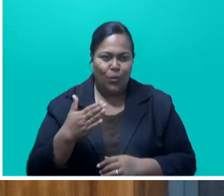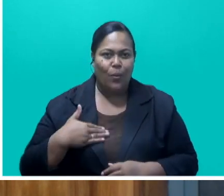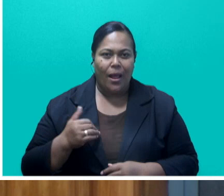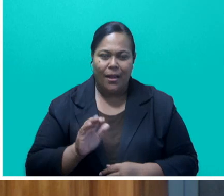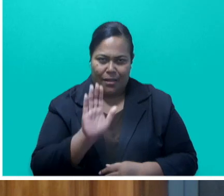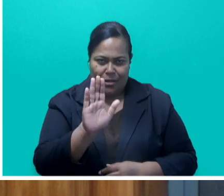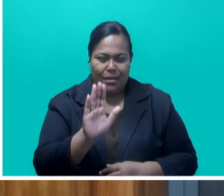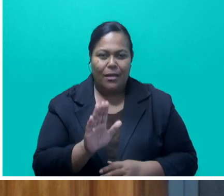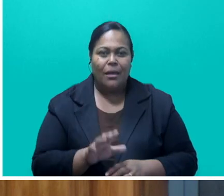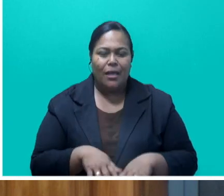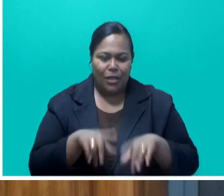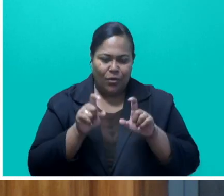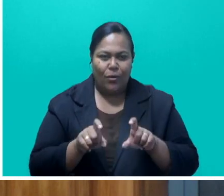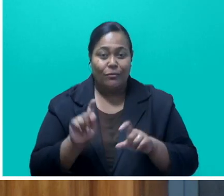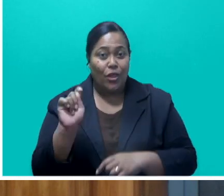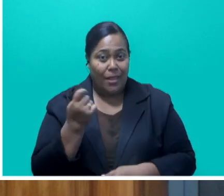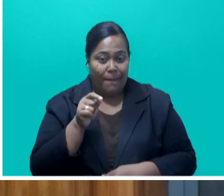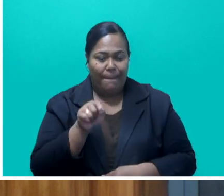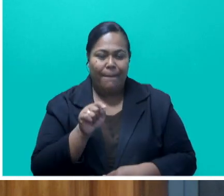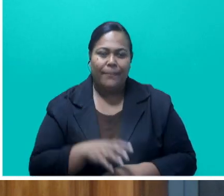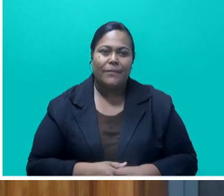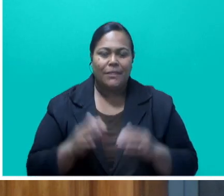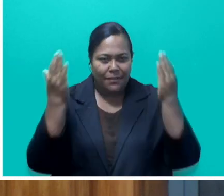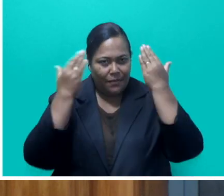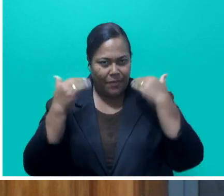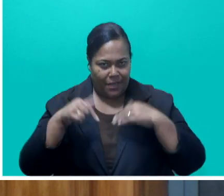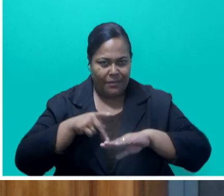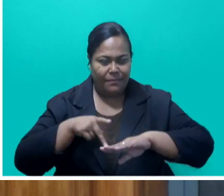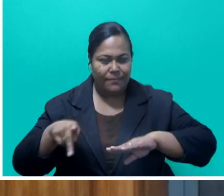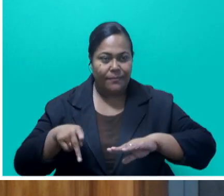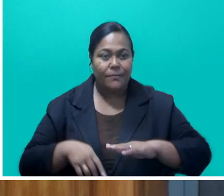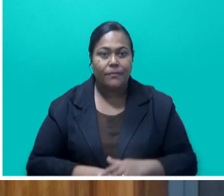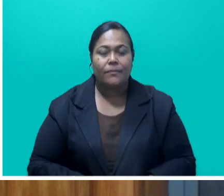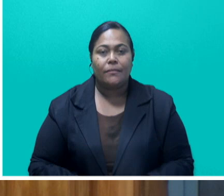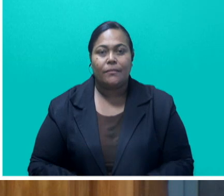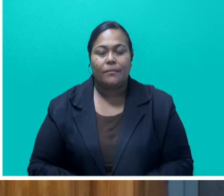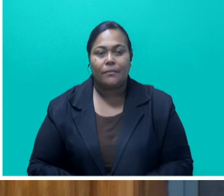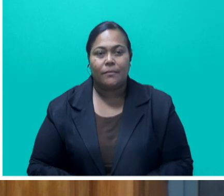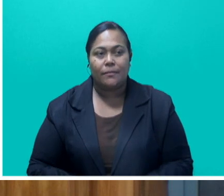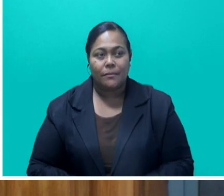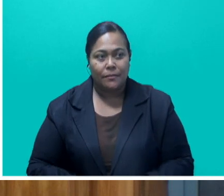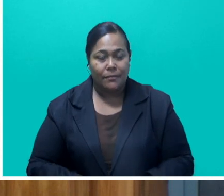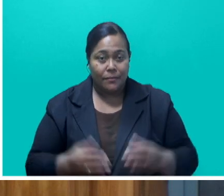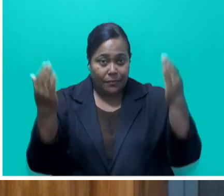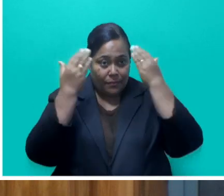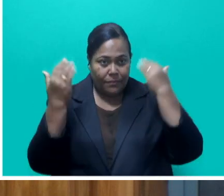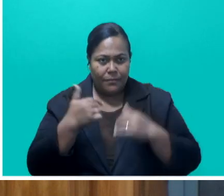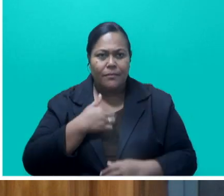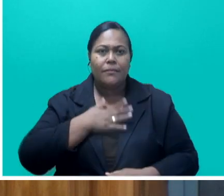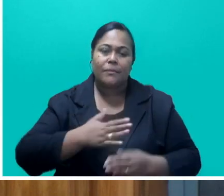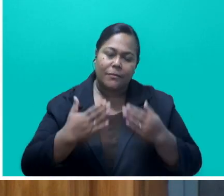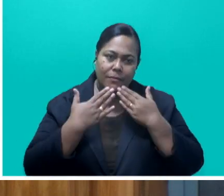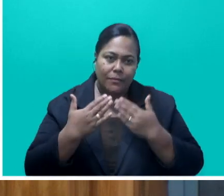tenure as the Speaker of this House. Mr. Speaker, sir, I wish to thank the Honourable Prime Minister for trusting